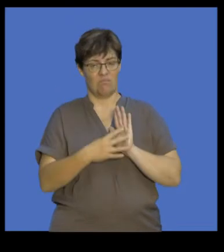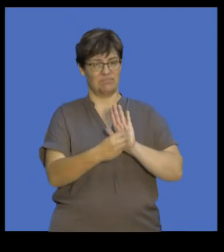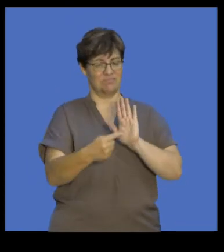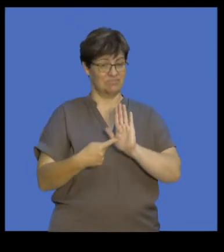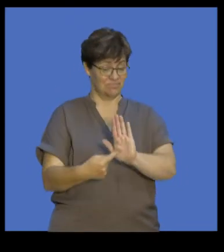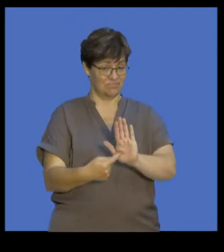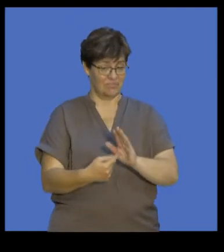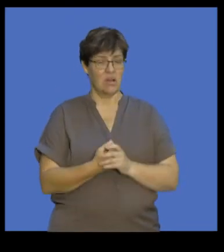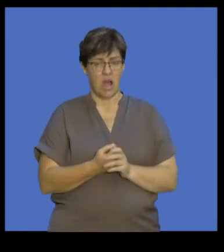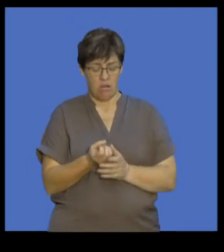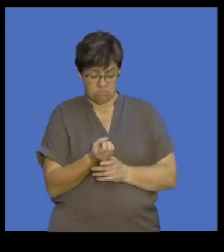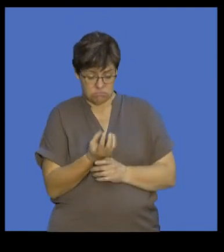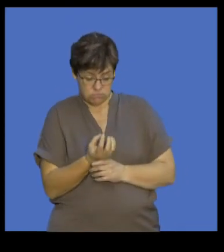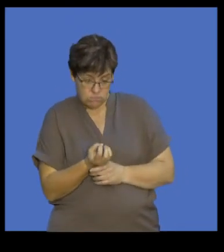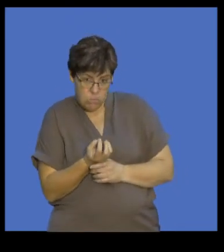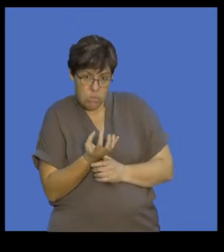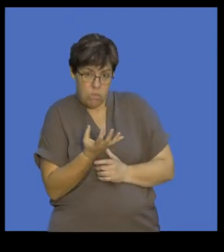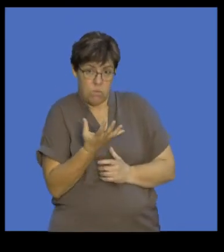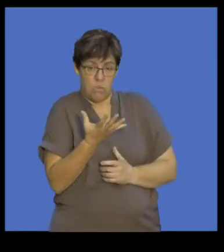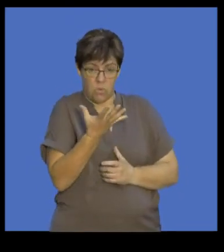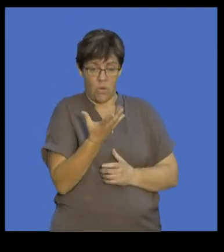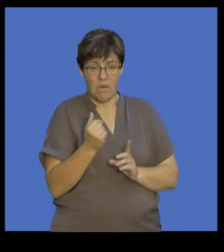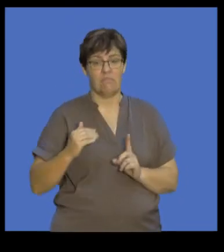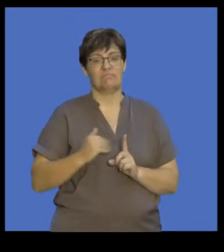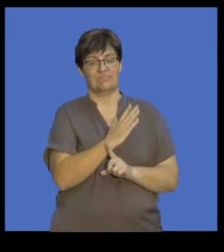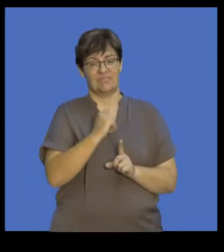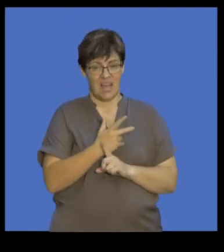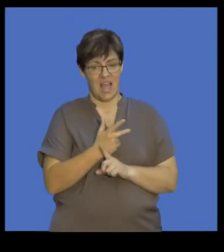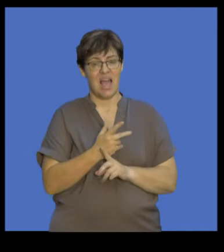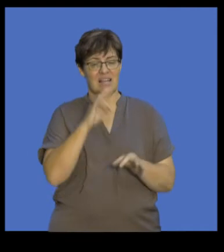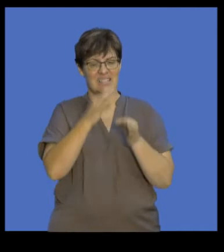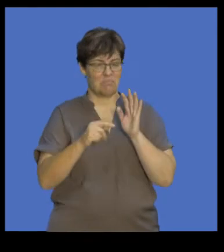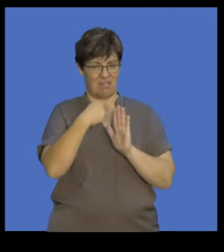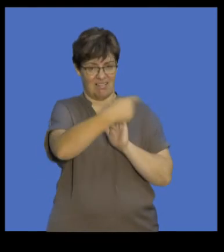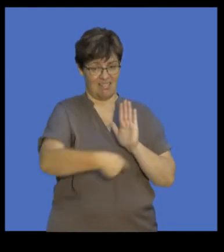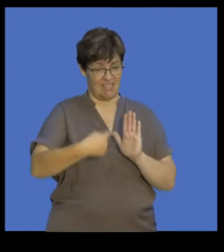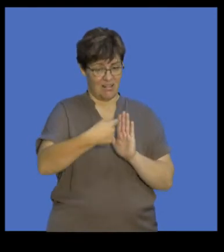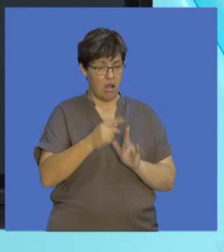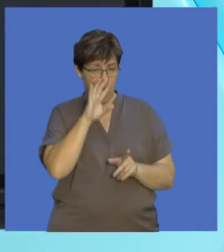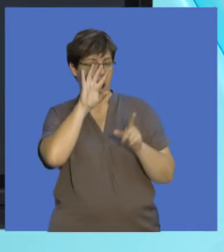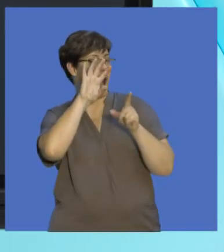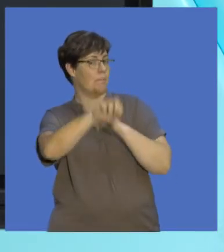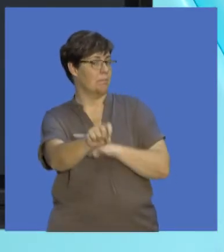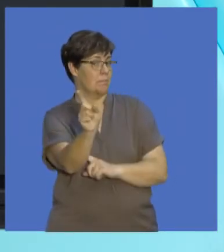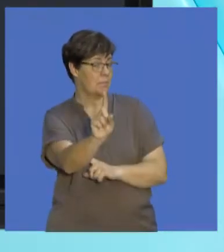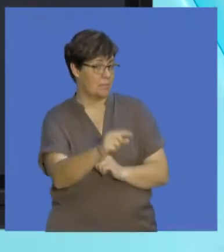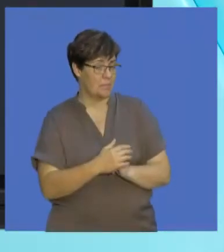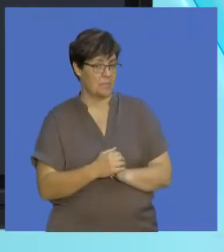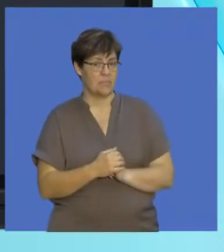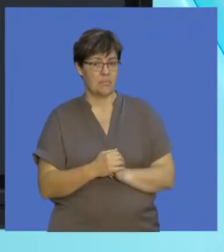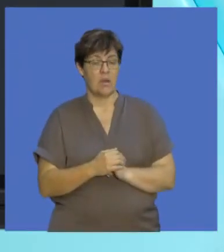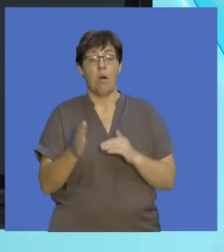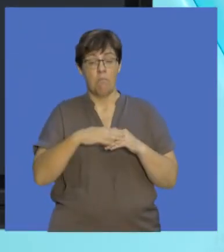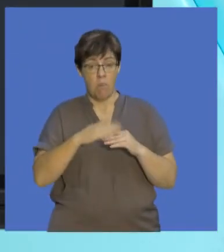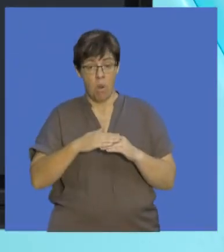demonstration. What does the brightness of the light bulb suggest about current in a simple circuit? There's something that we realized, that the more